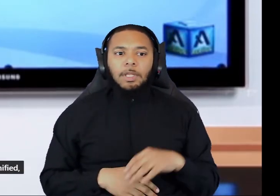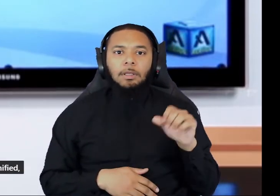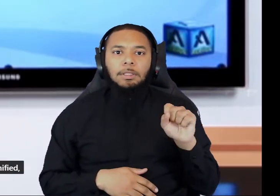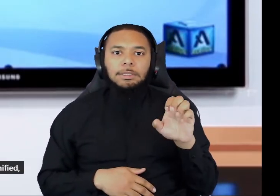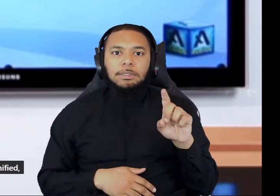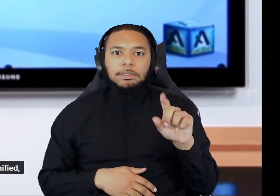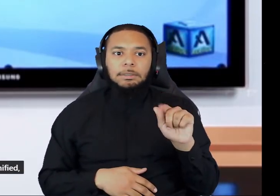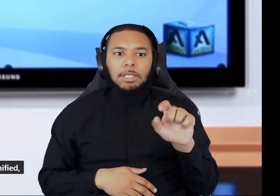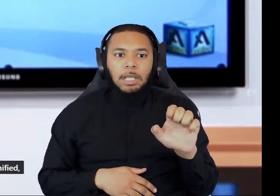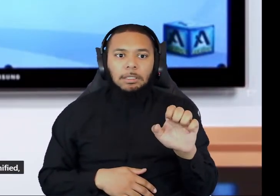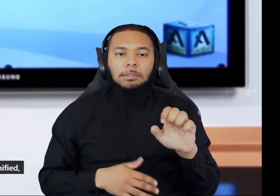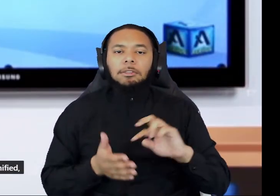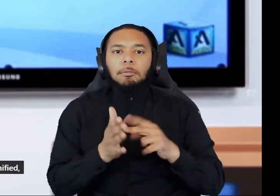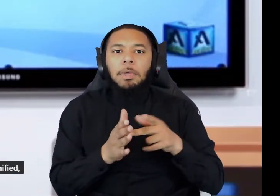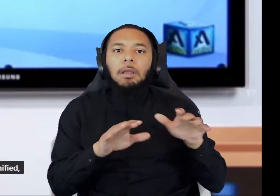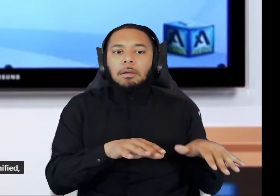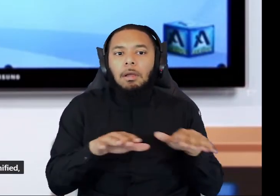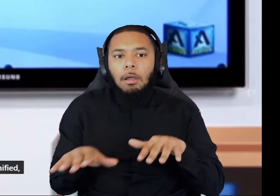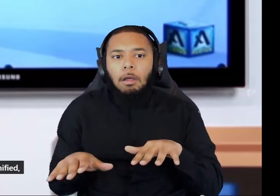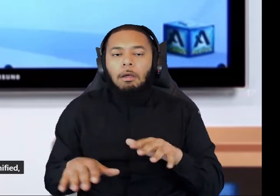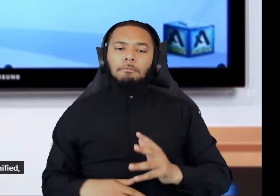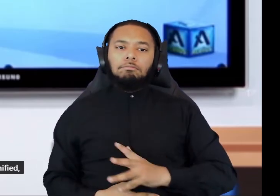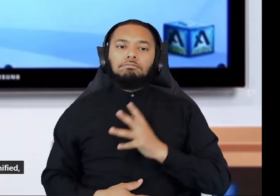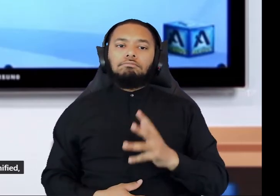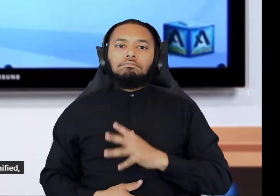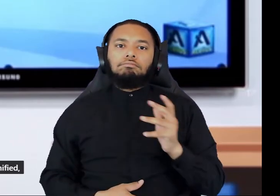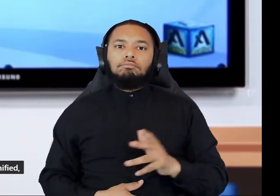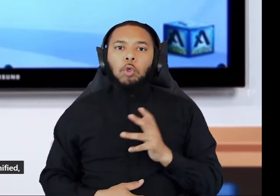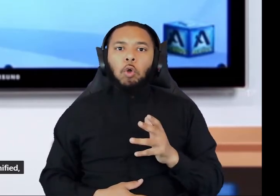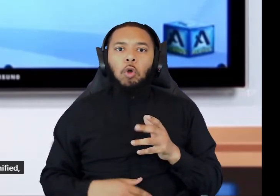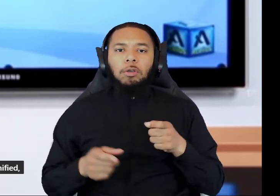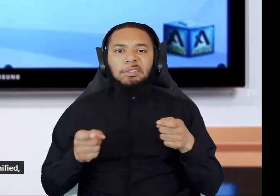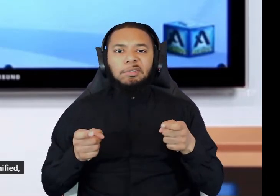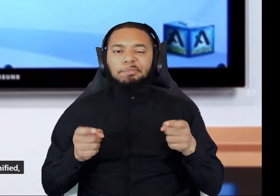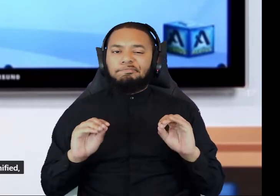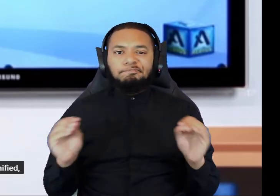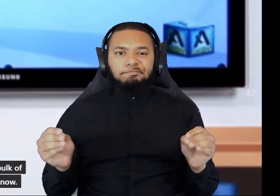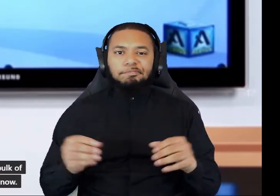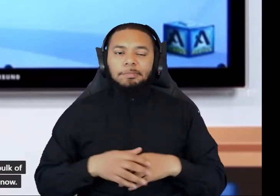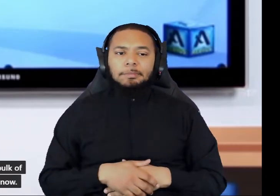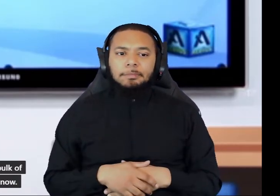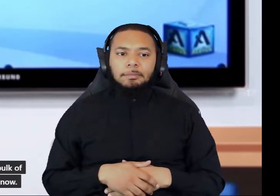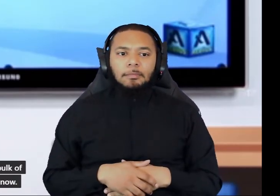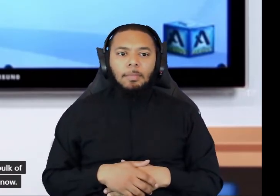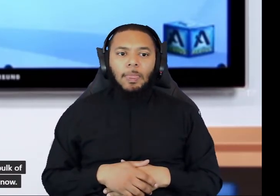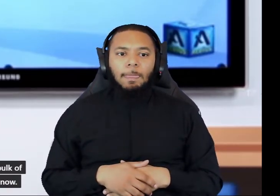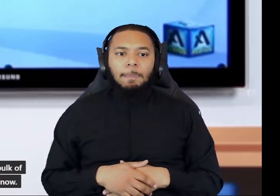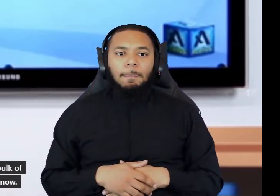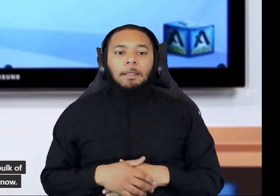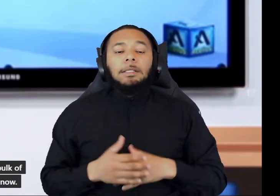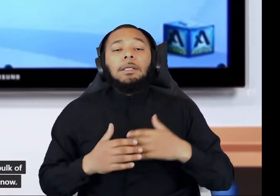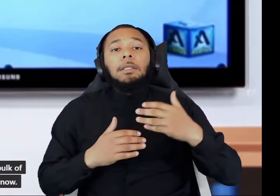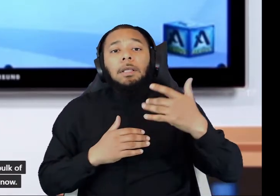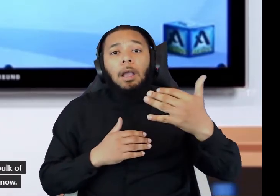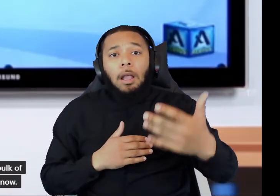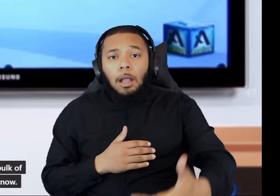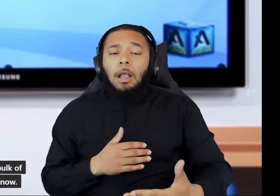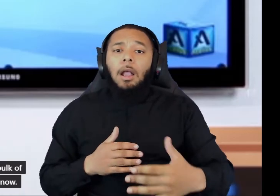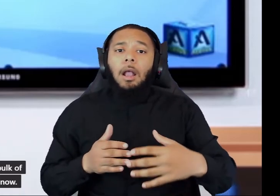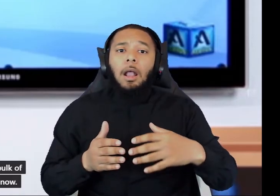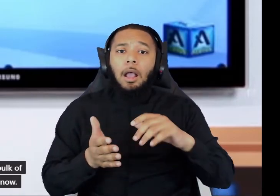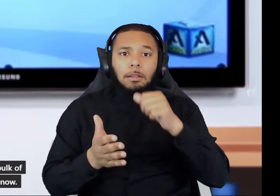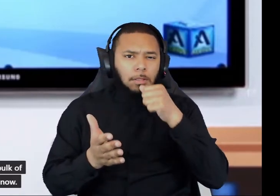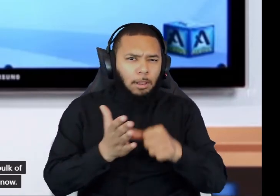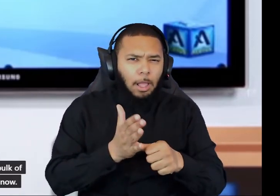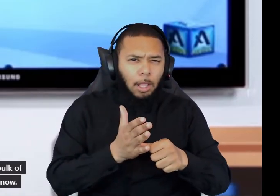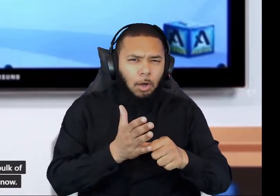Sedate, an adjective meaning calm, dignified, unrestrained. Then he went on and read the bulk of it.